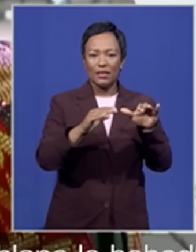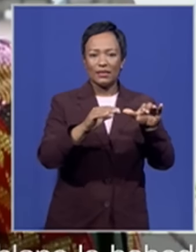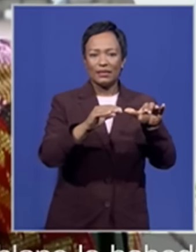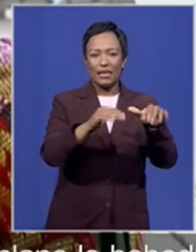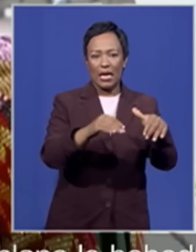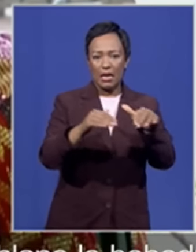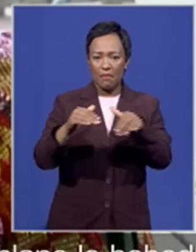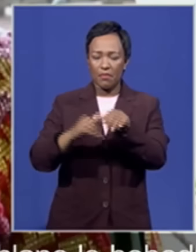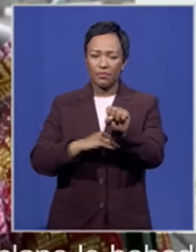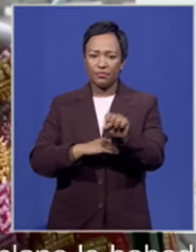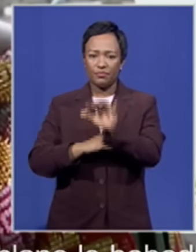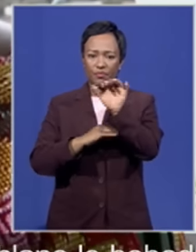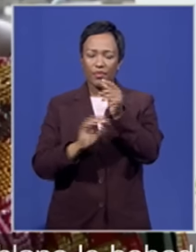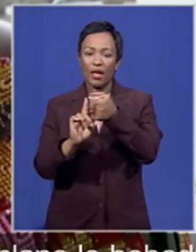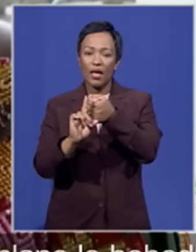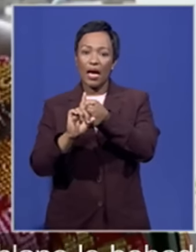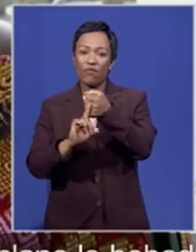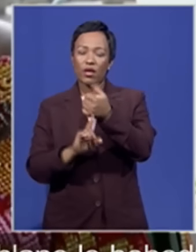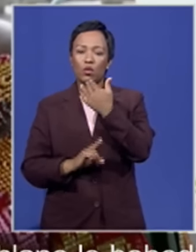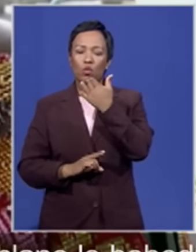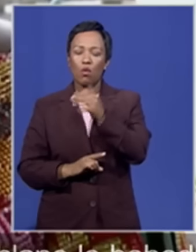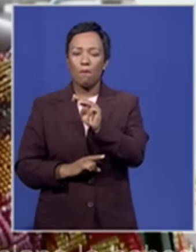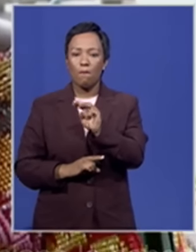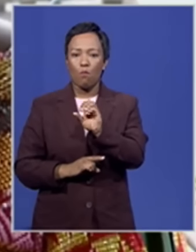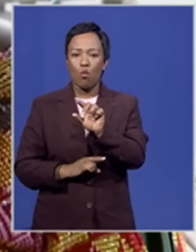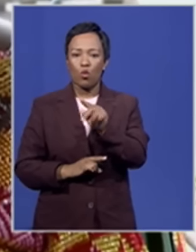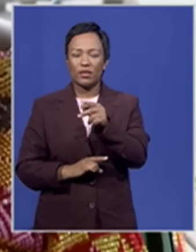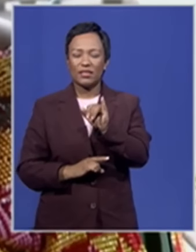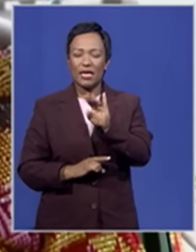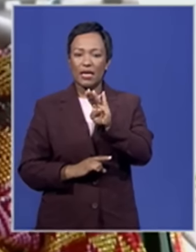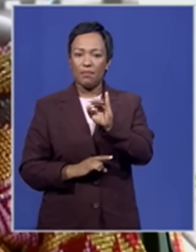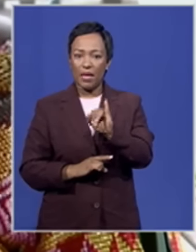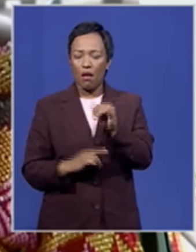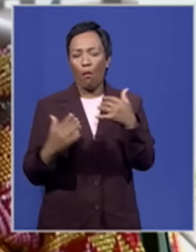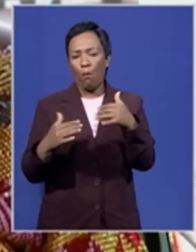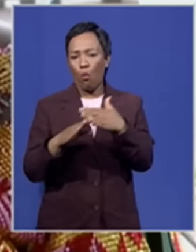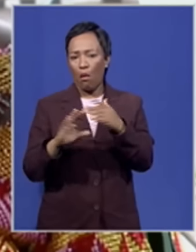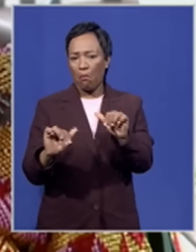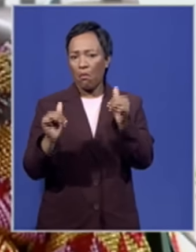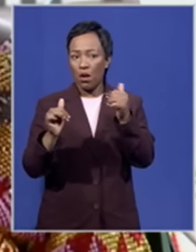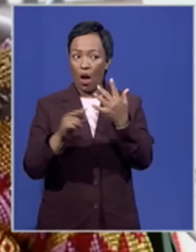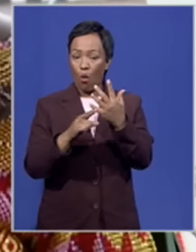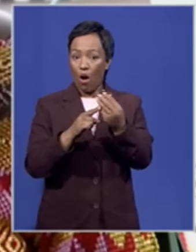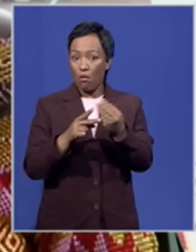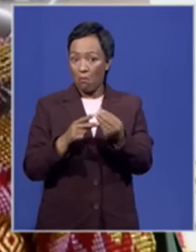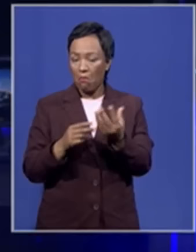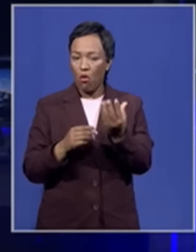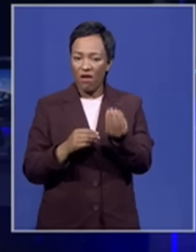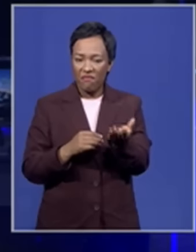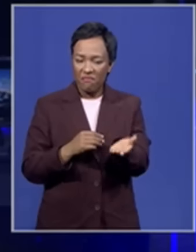point of view, Advocate Mutibi, has done very well to lead us to this point where we have these outcomes that we have.